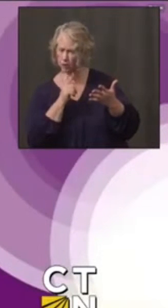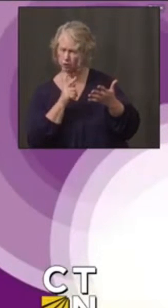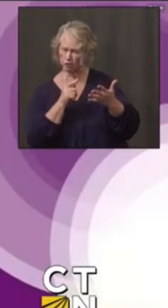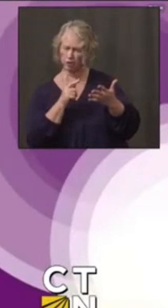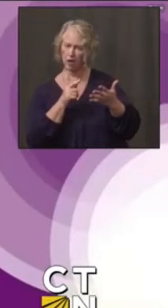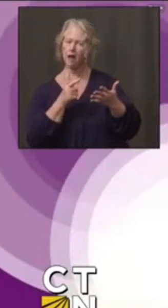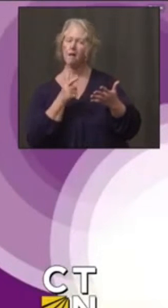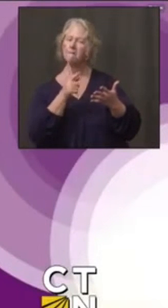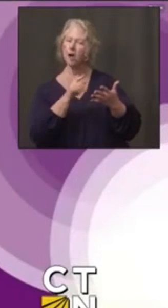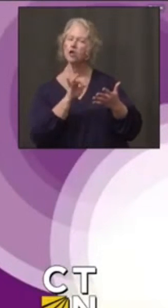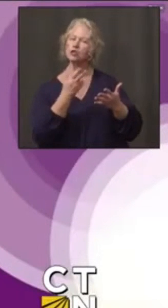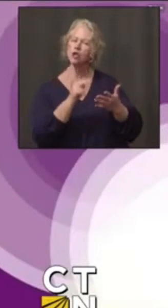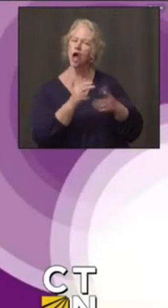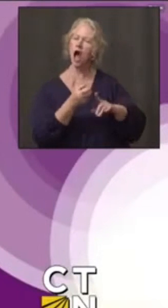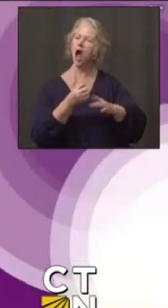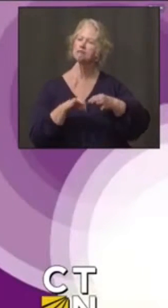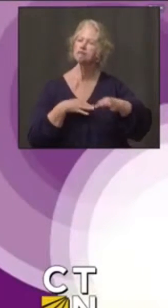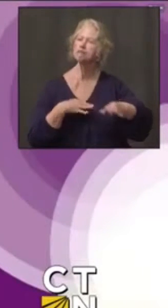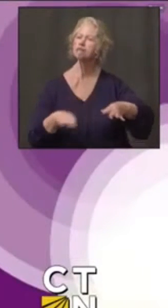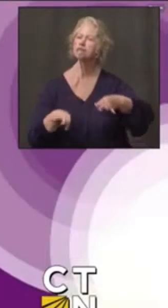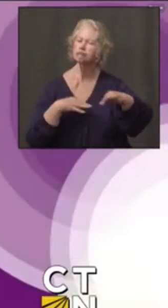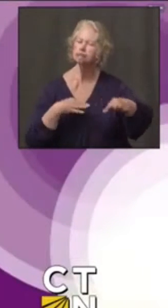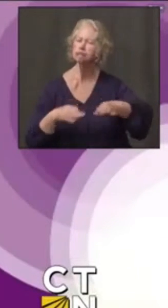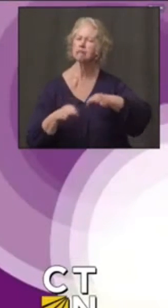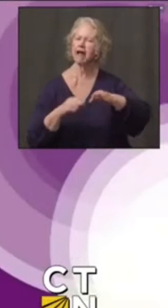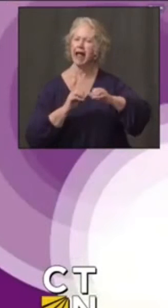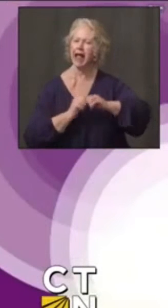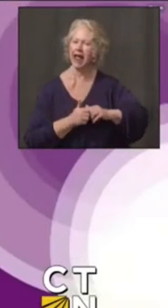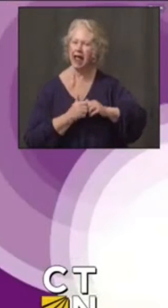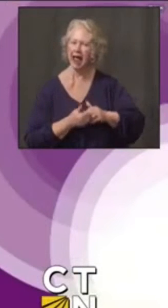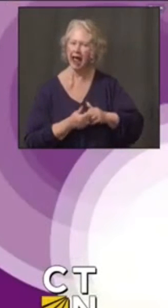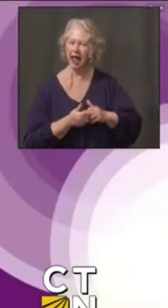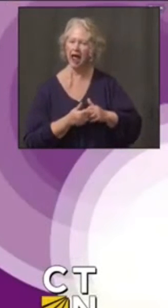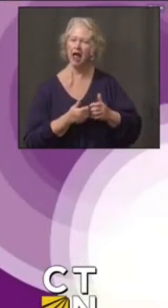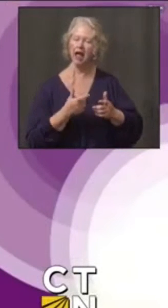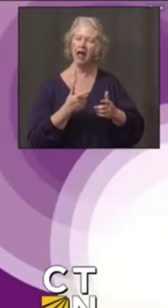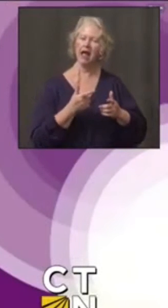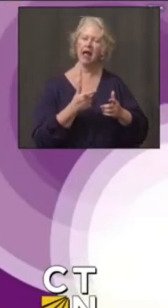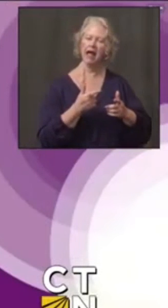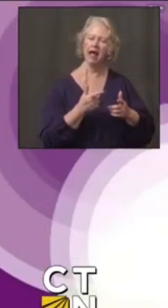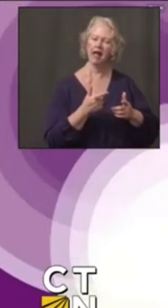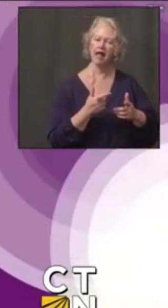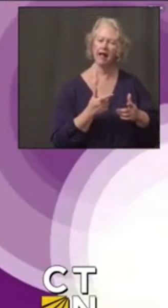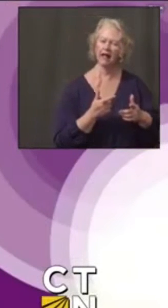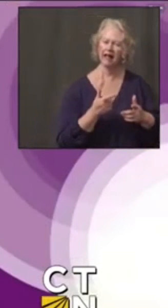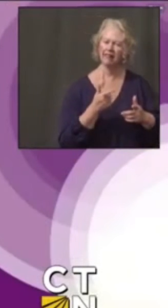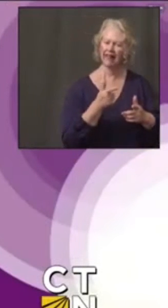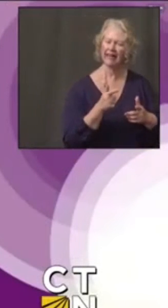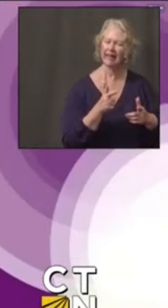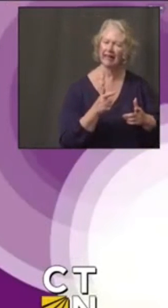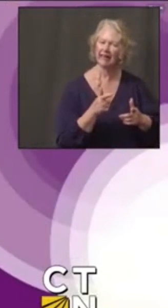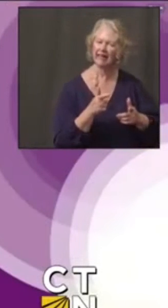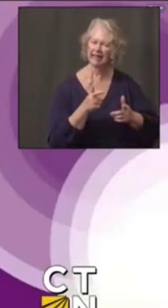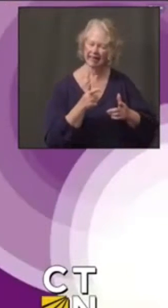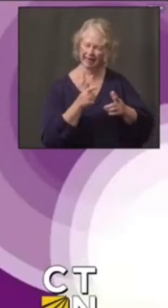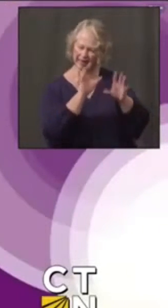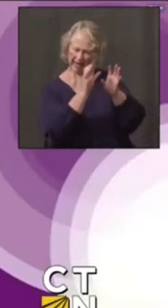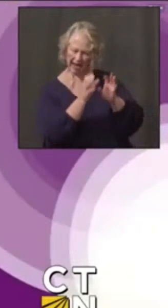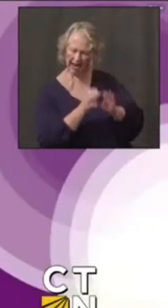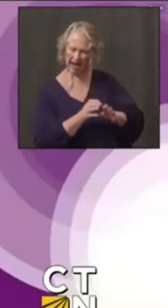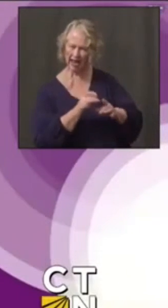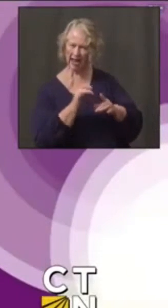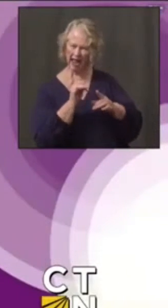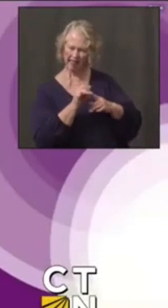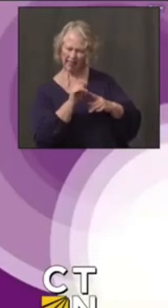for John to explain to me how that, for example, and he alluded to this earlier, how they catalyzed this entire